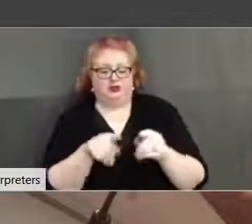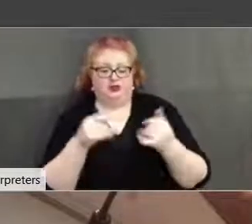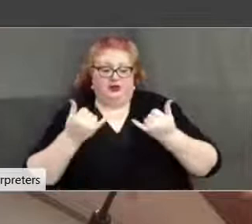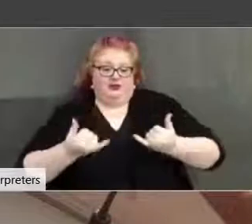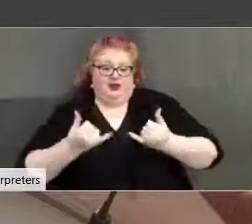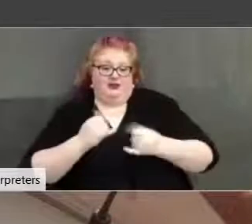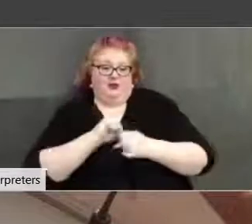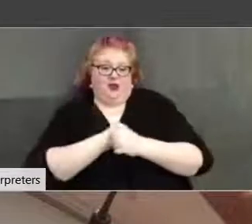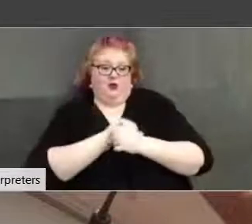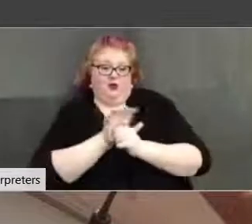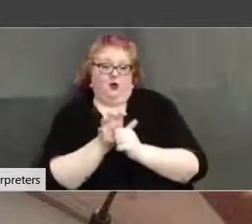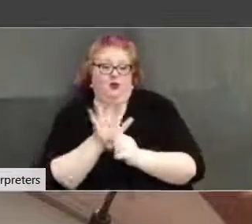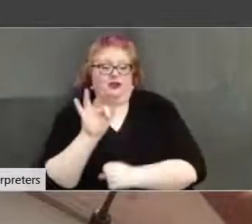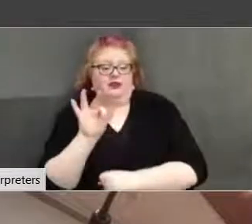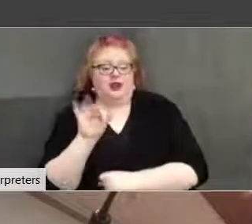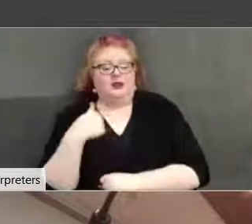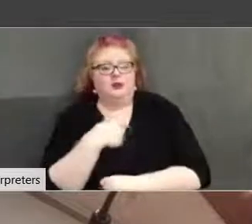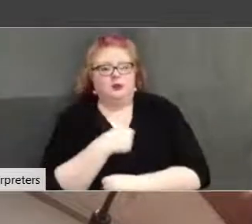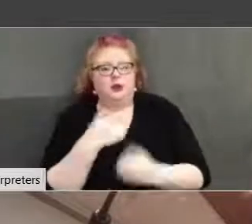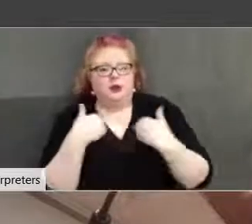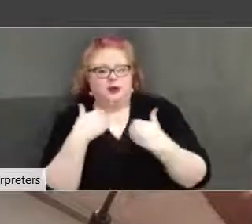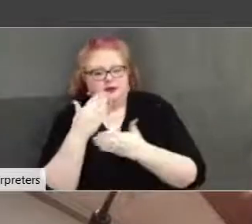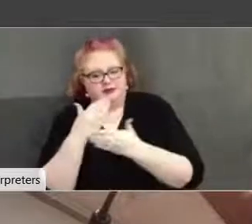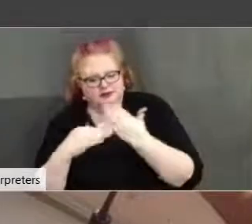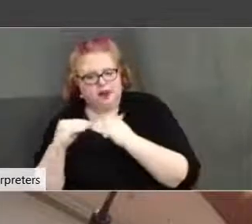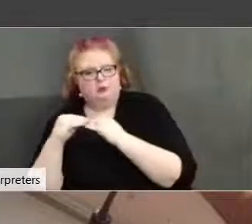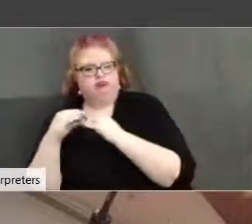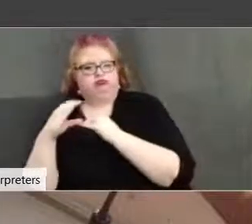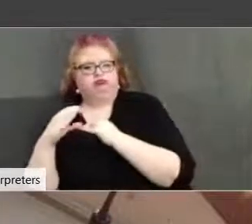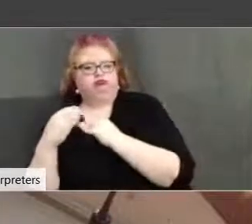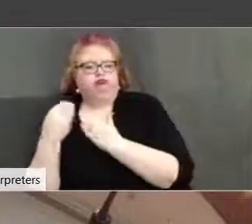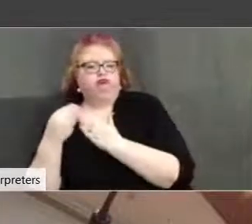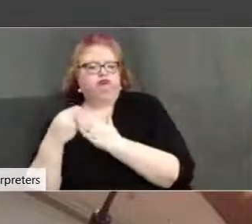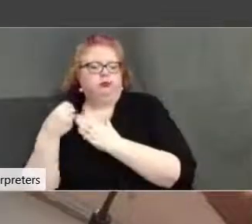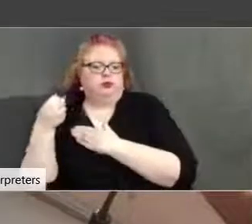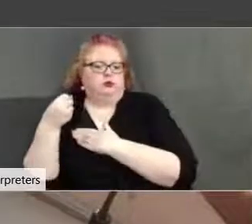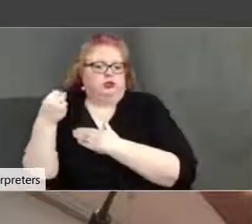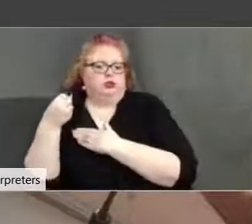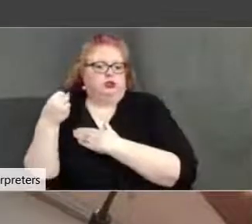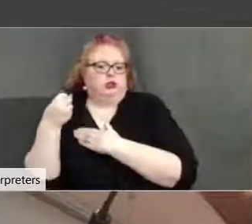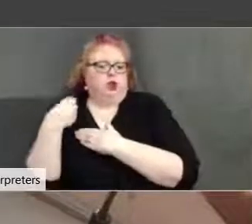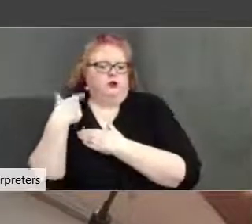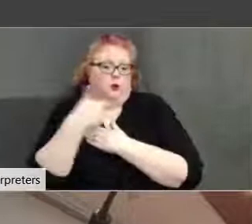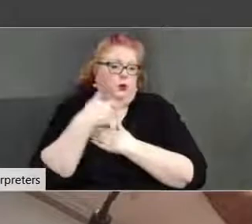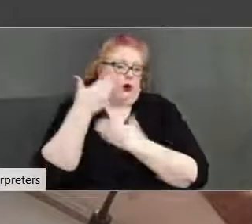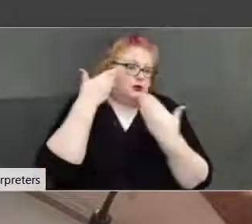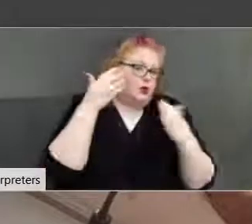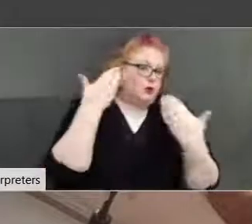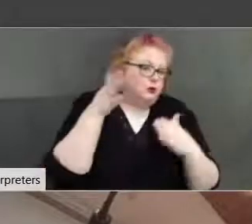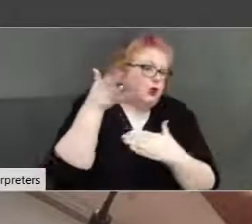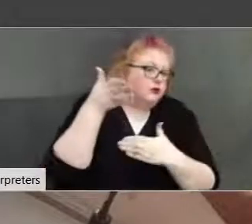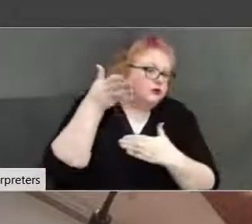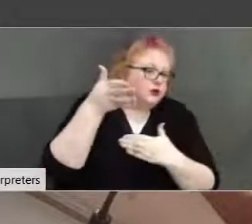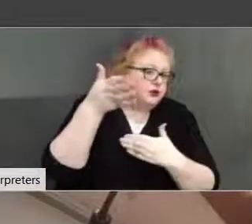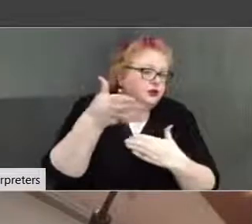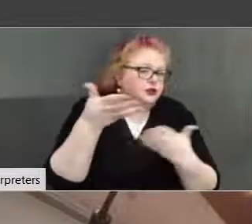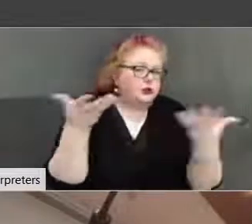what the future lies ahead, and particularly when you have economists are sharing that we may not